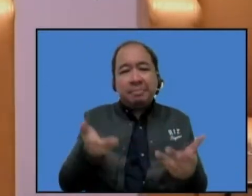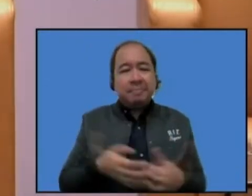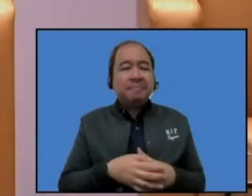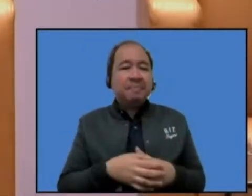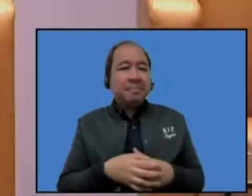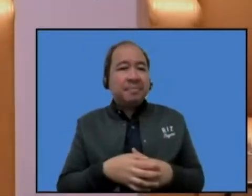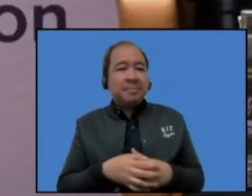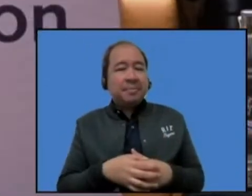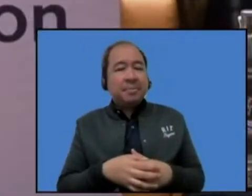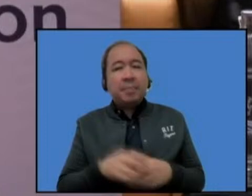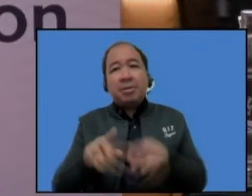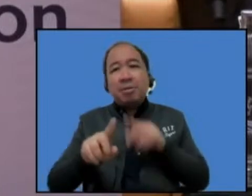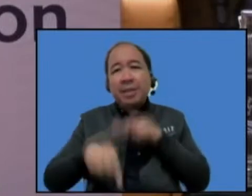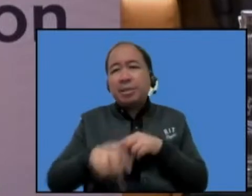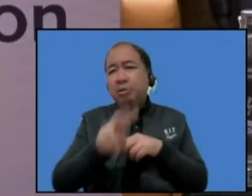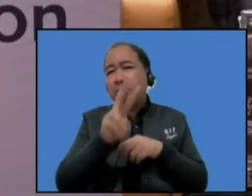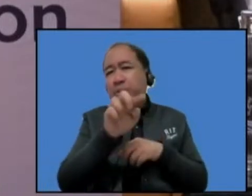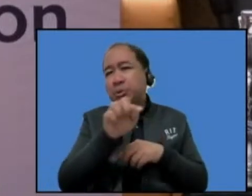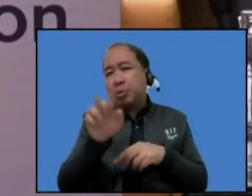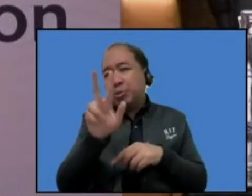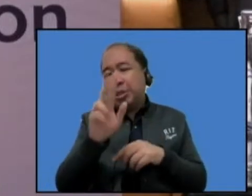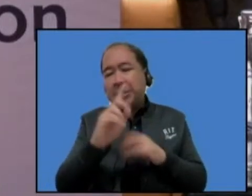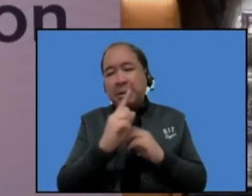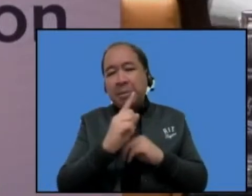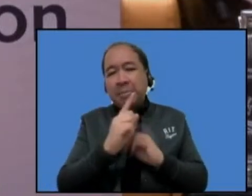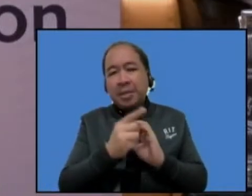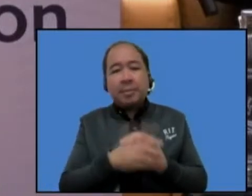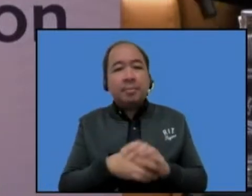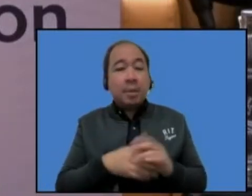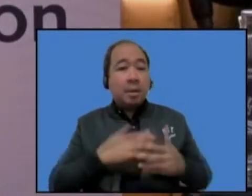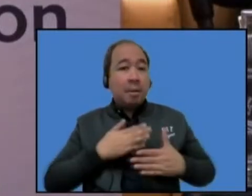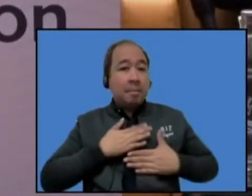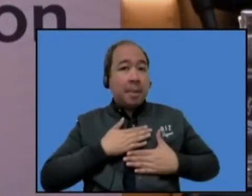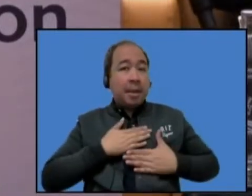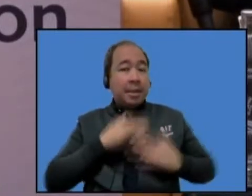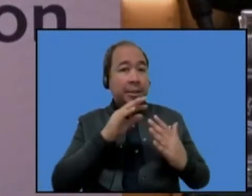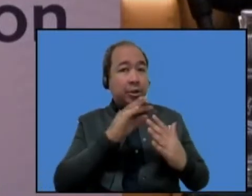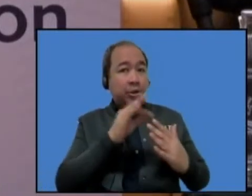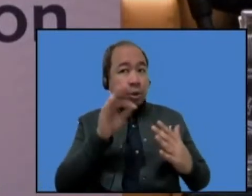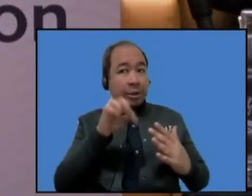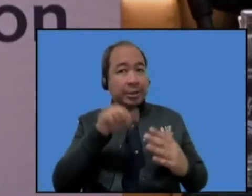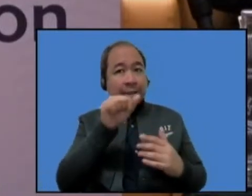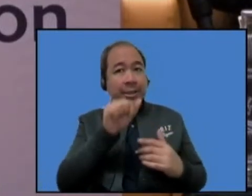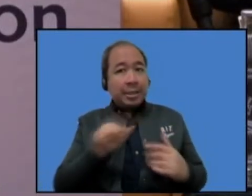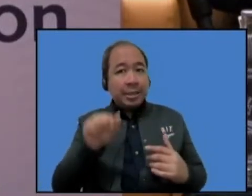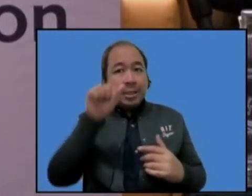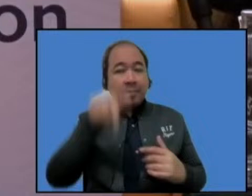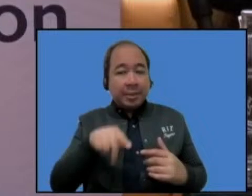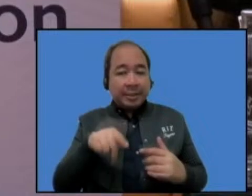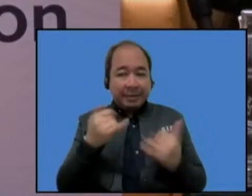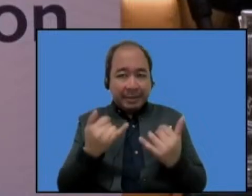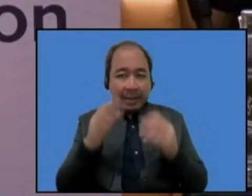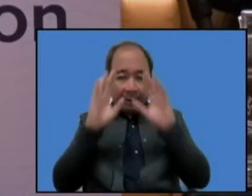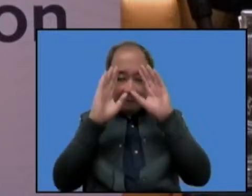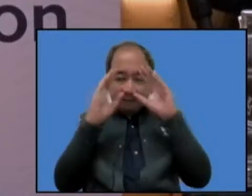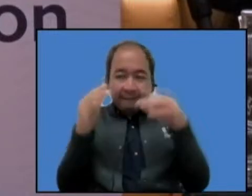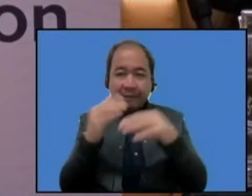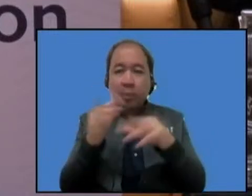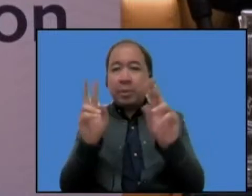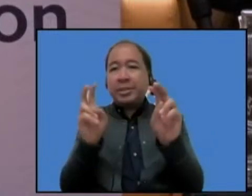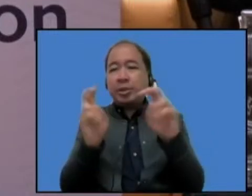My personal choice, really, moving forward for Asian Pacific as regards the issue of migration,